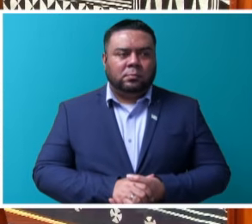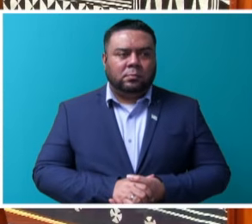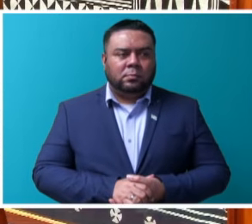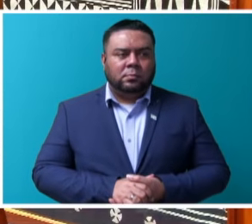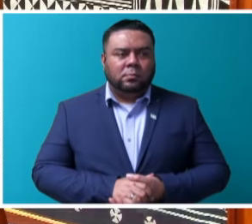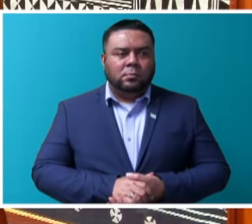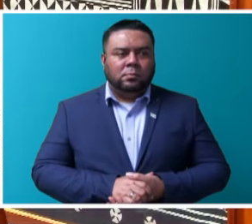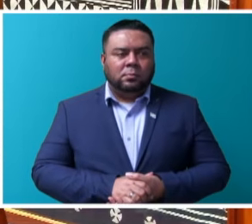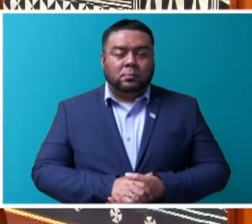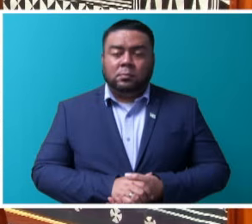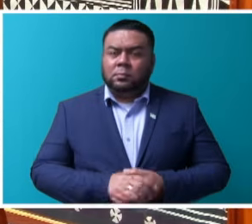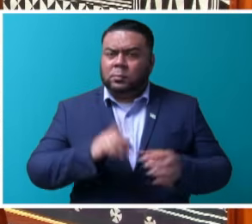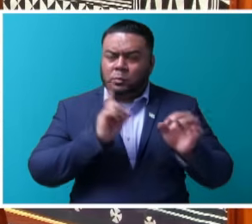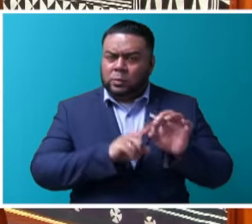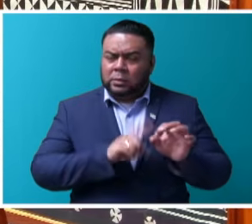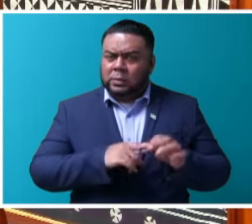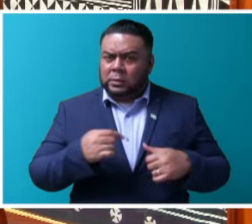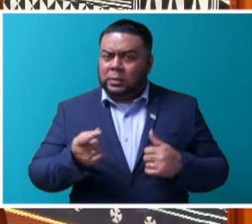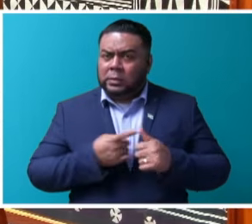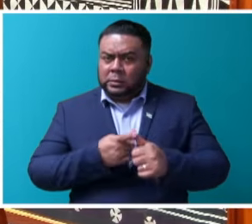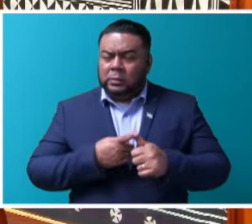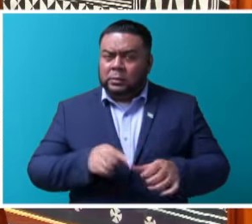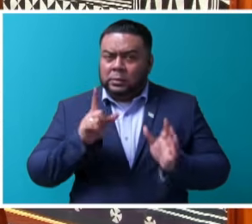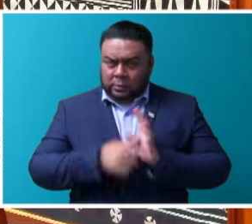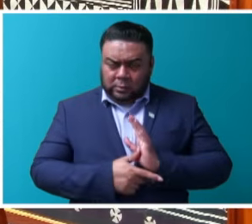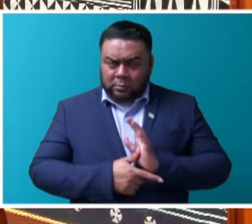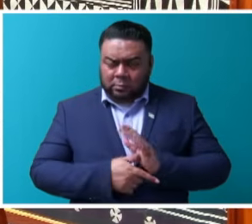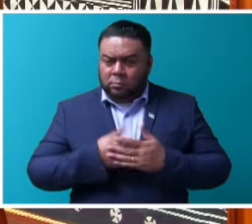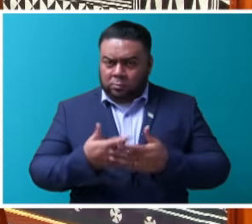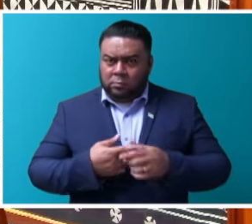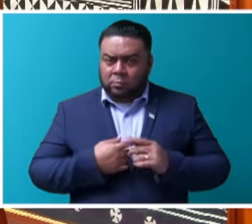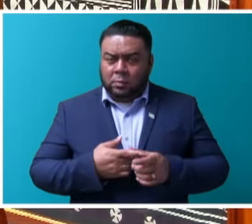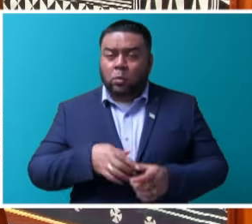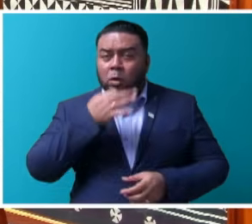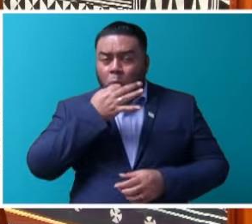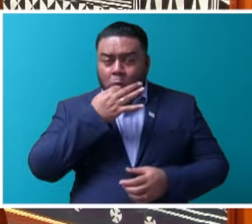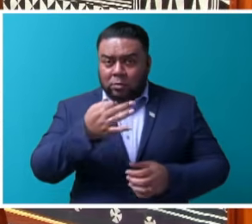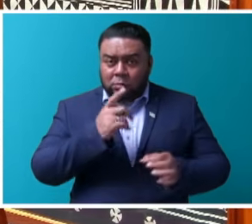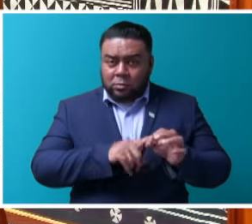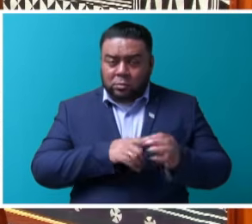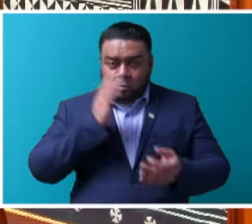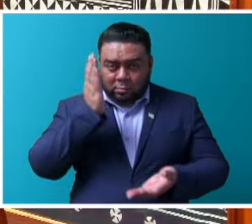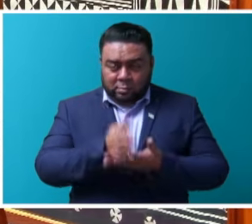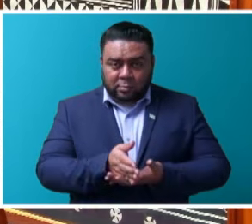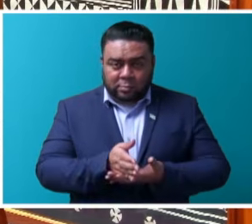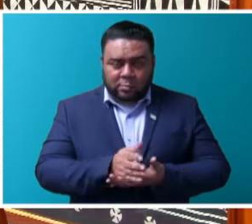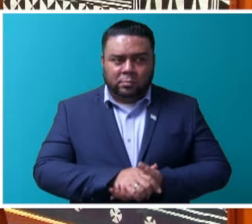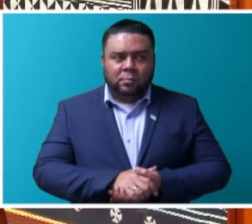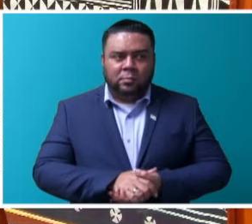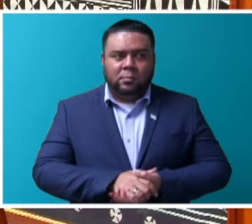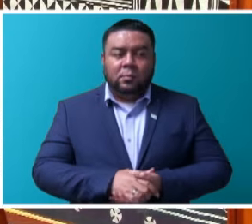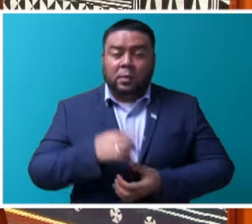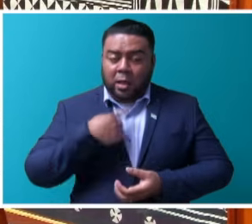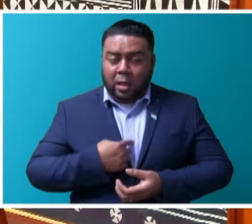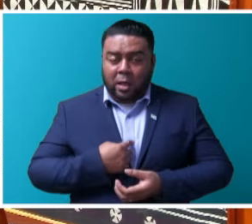At questions and answers time in these chambers, when a question is directed to him, I, as